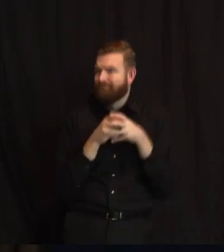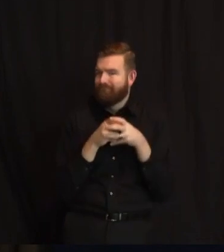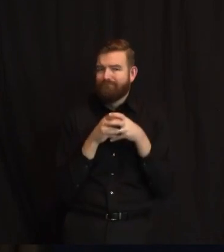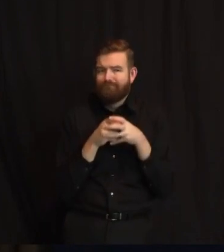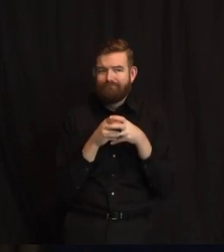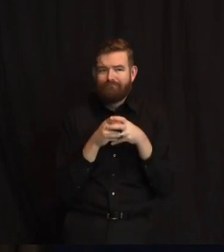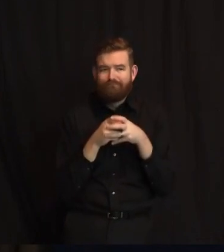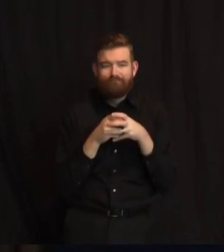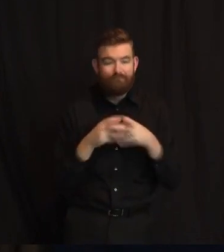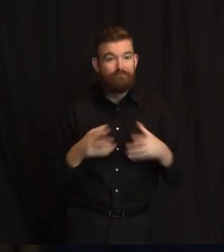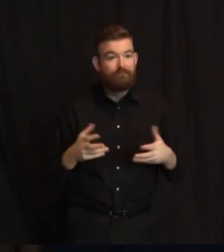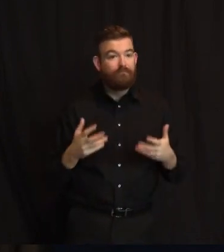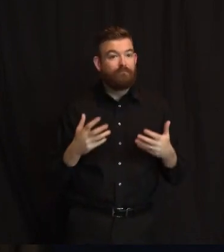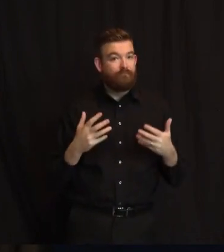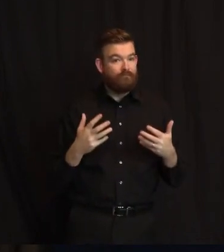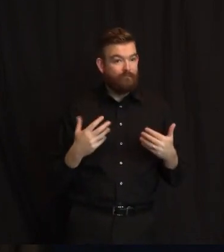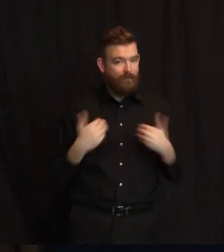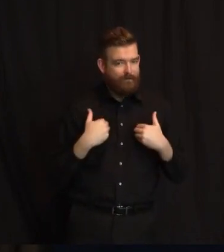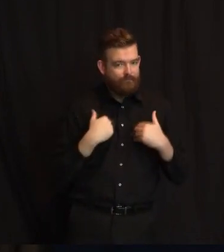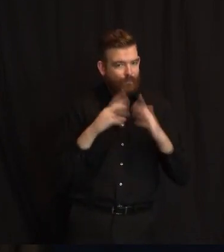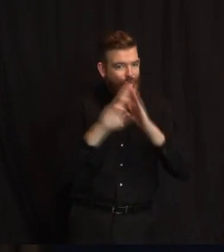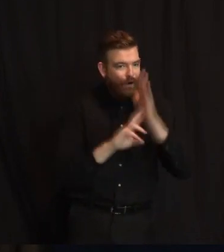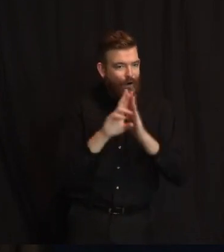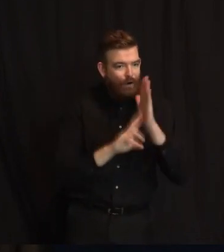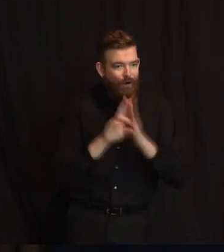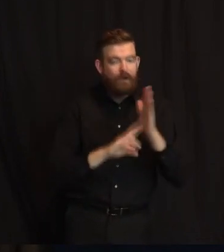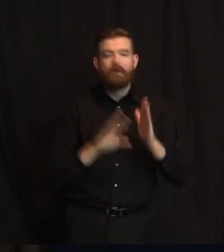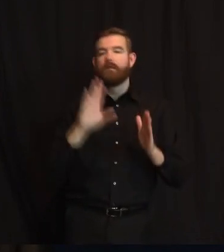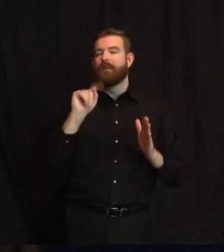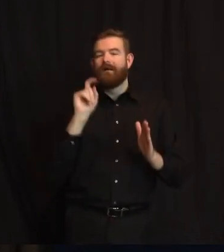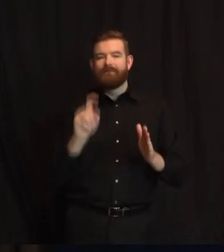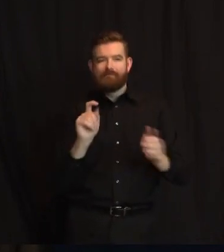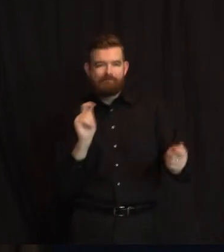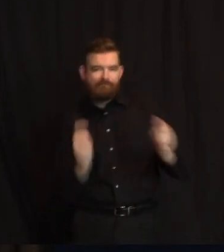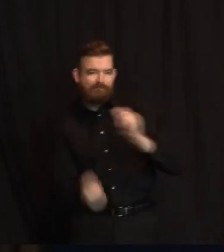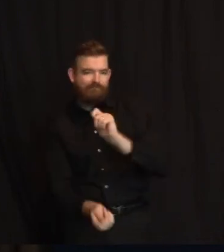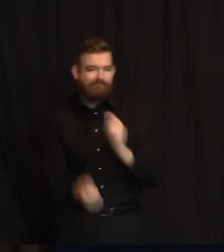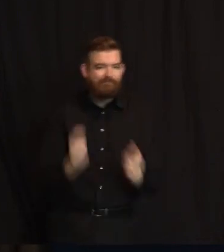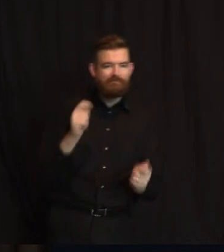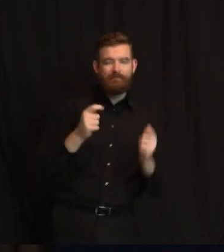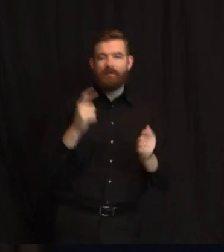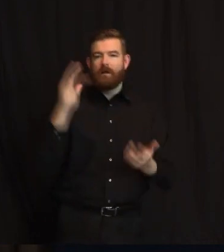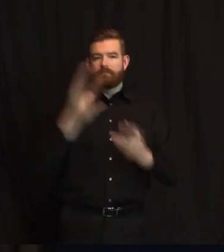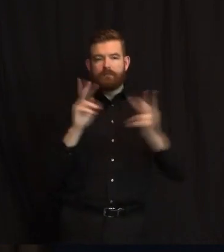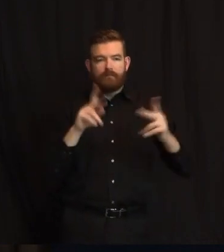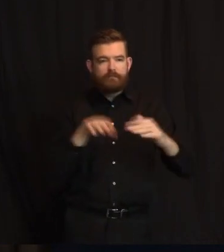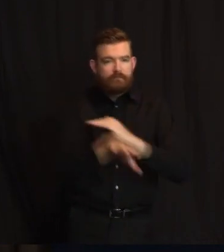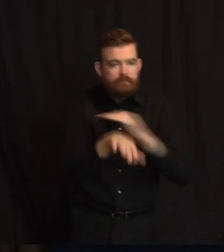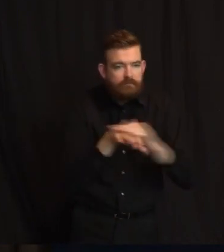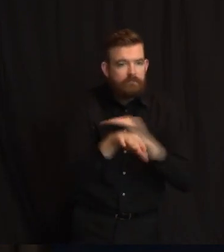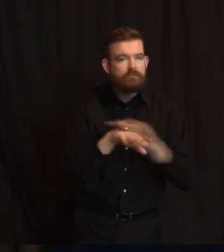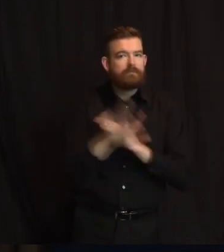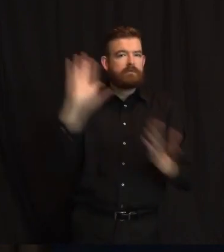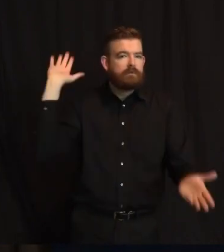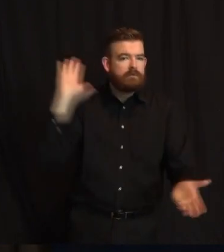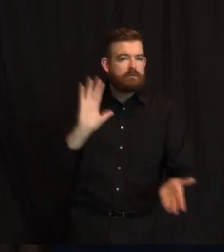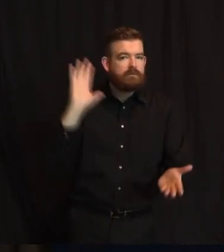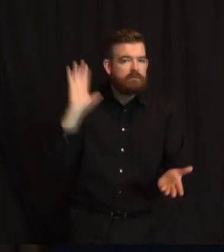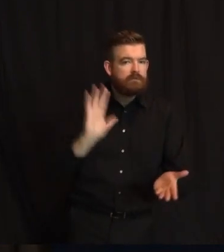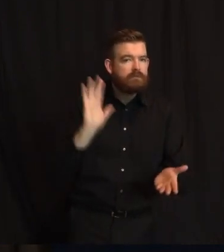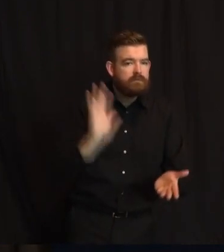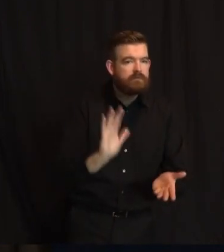made significant modifications to reduce the foot traffic in and out of our facilities. And that has been an essential element